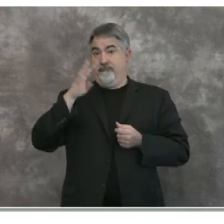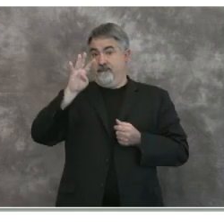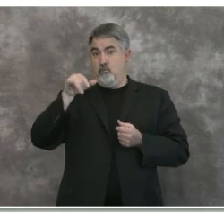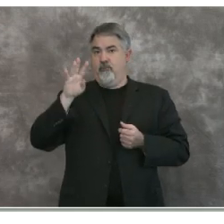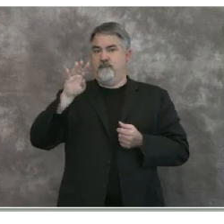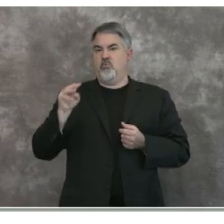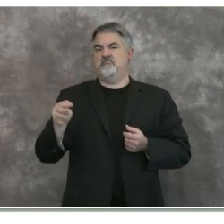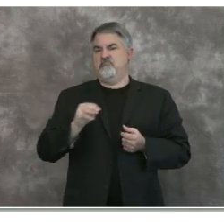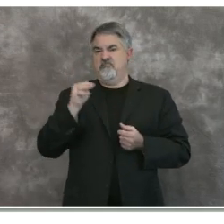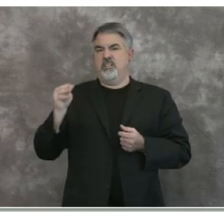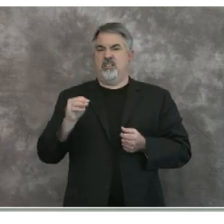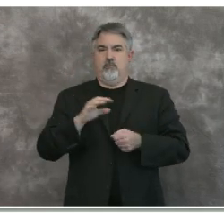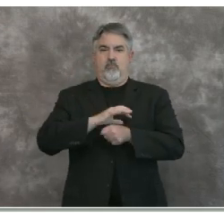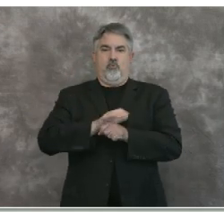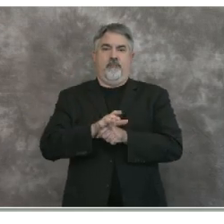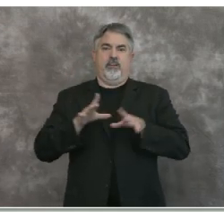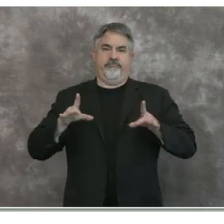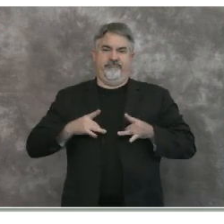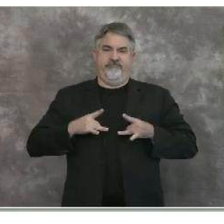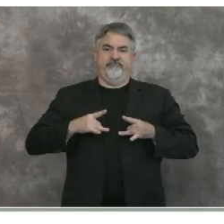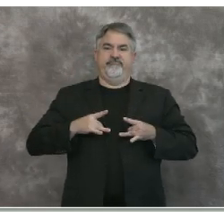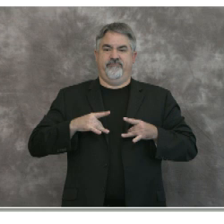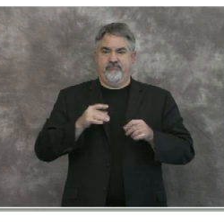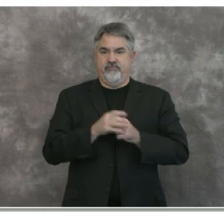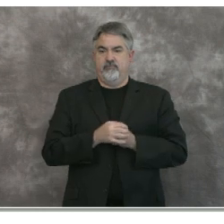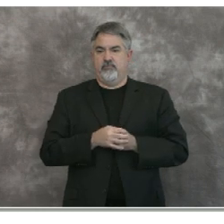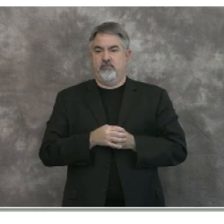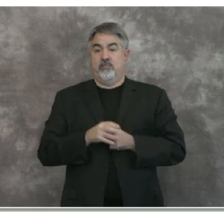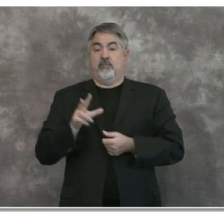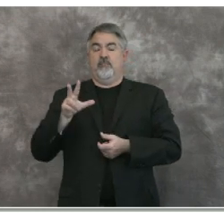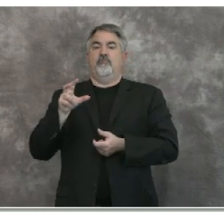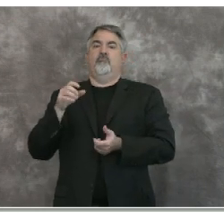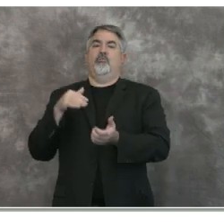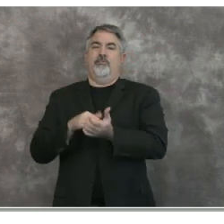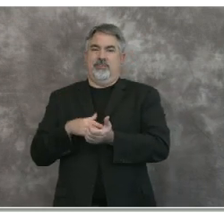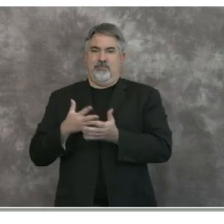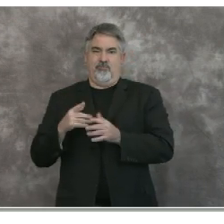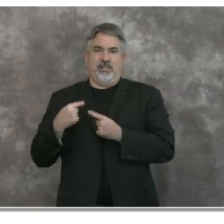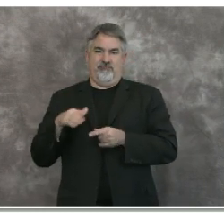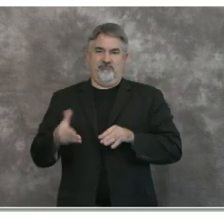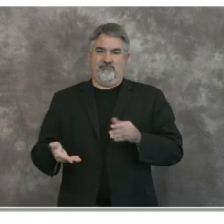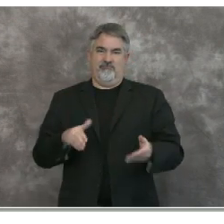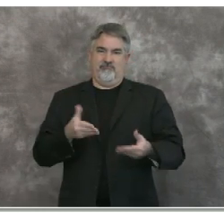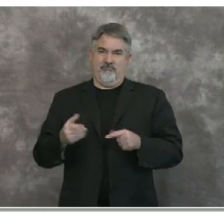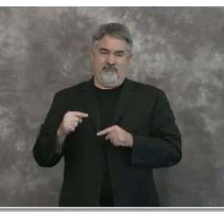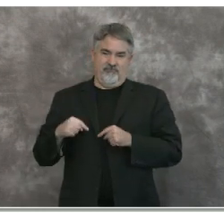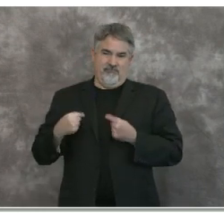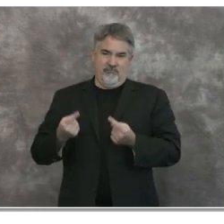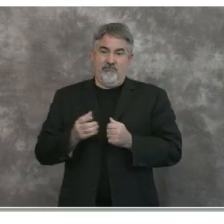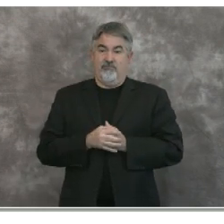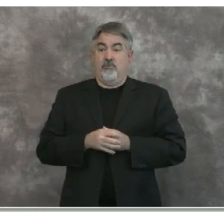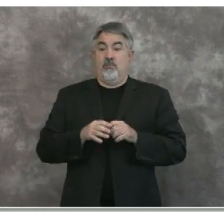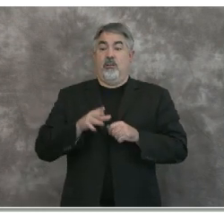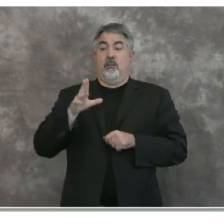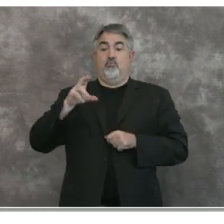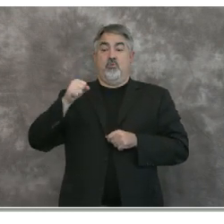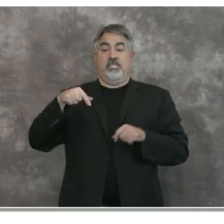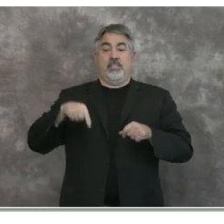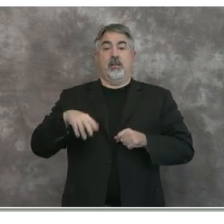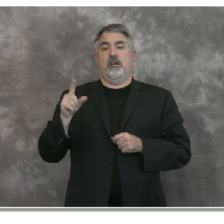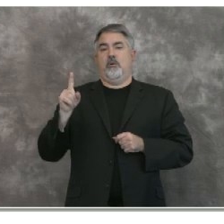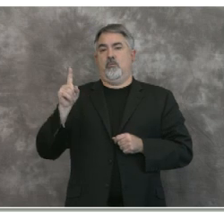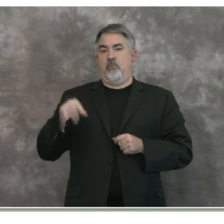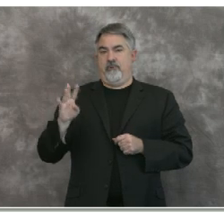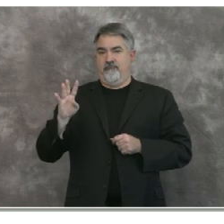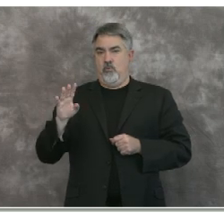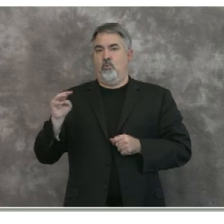million positive cases, including over 300,000 deaths. Nationwide, the United States is reporting over